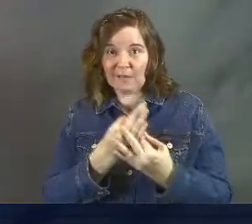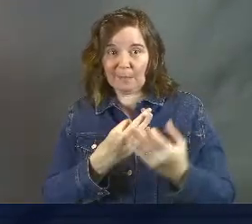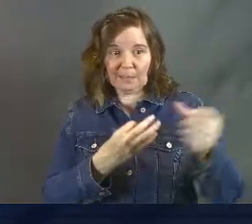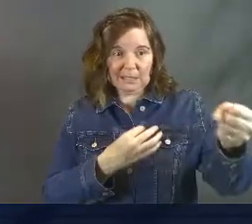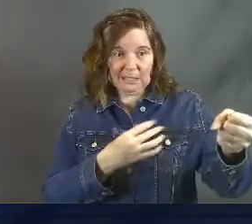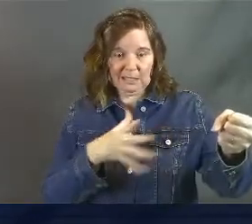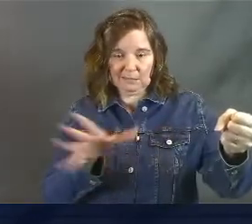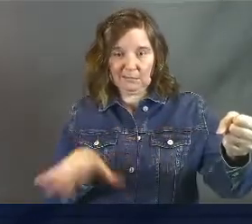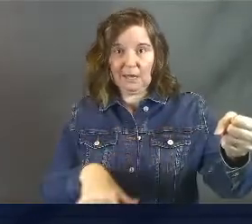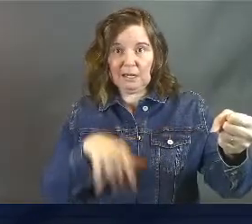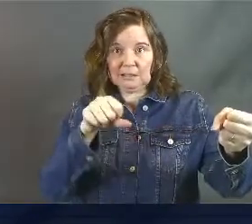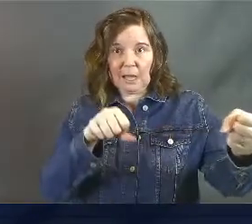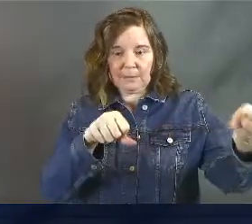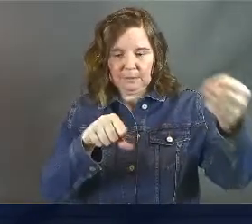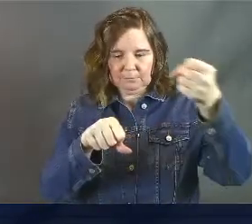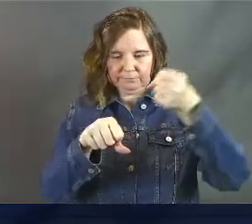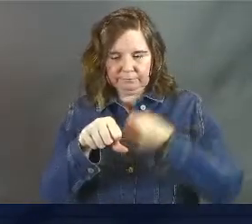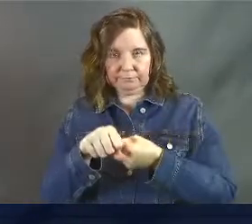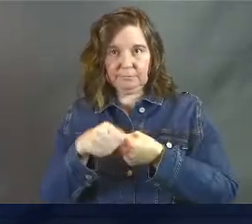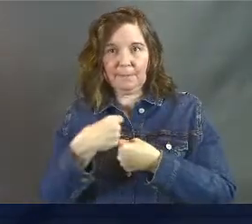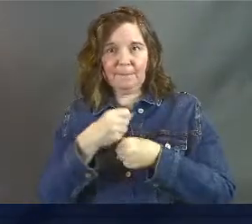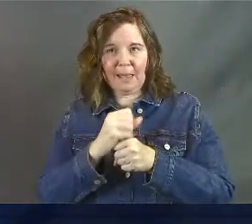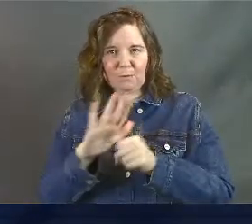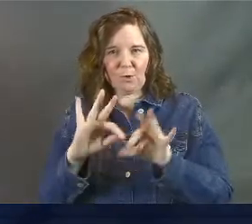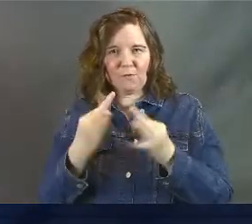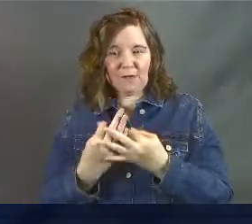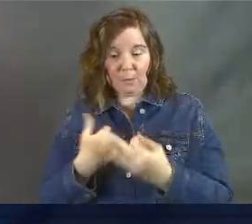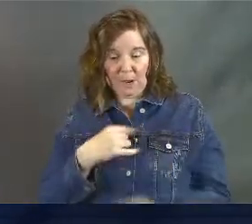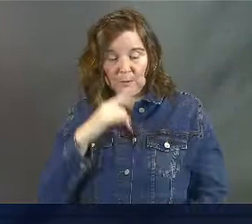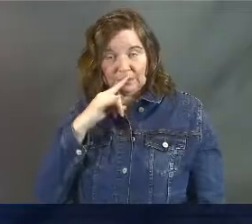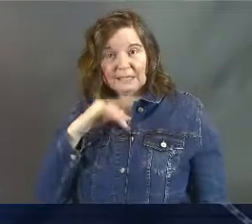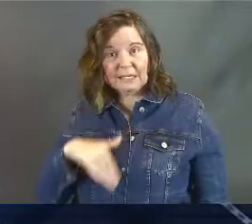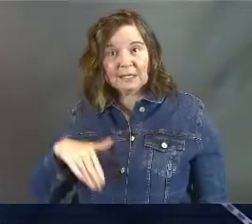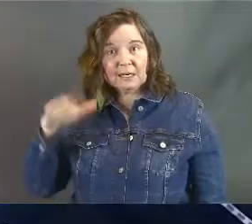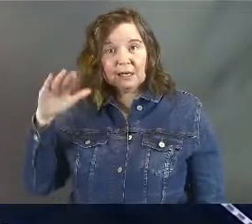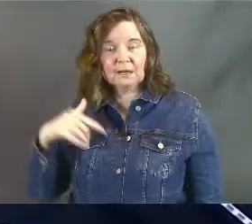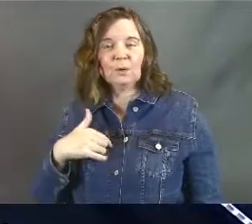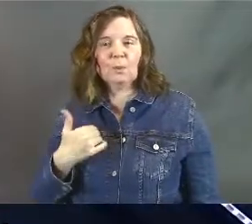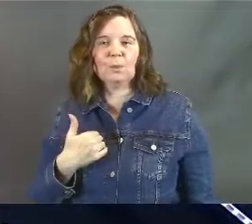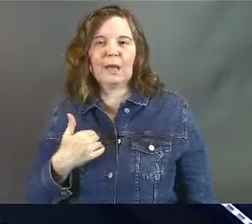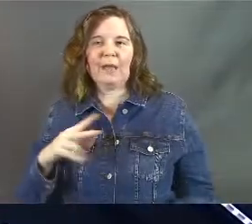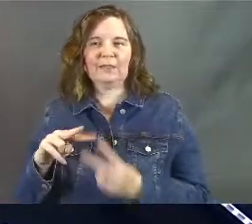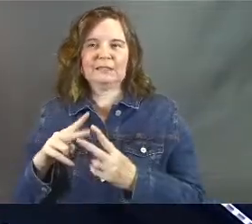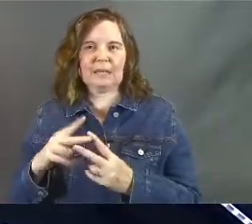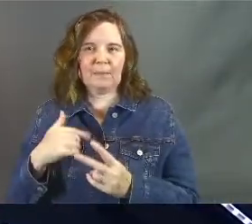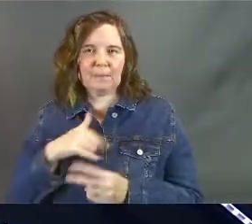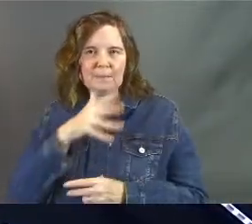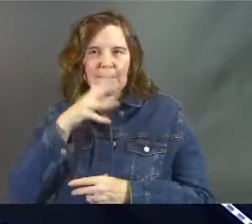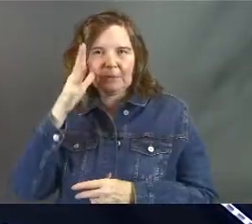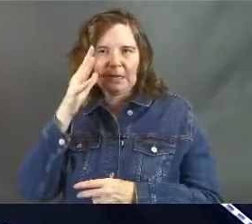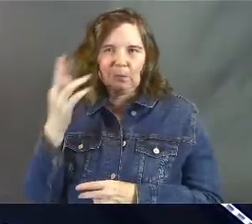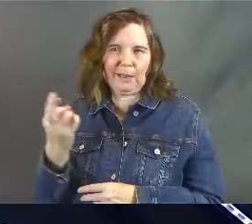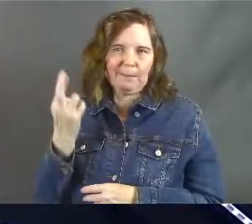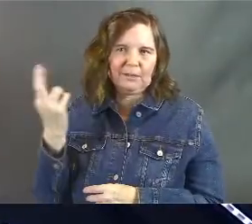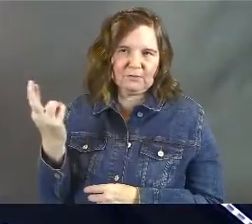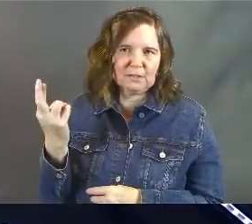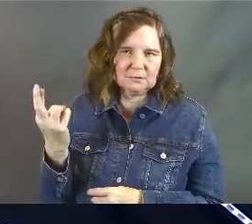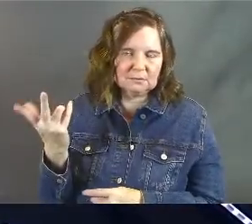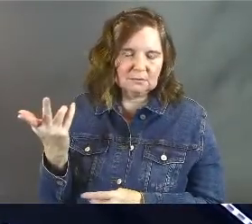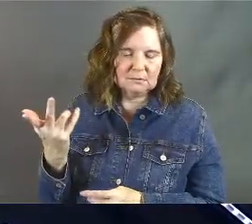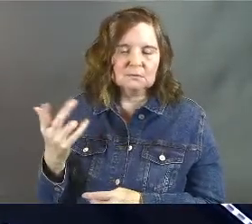family and make them your family. Okay, when I was a kid, we had this couple, my mom and dad, they were like best